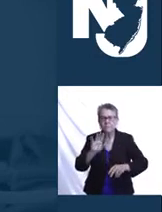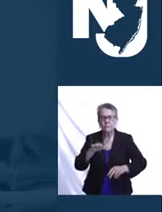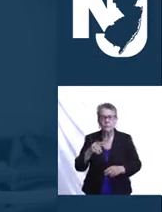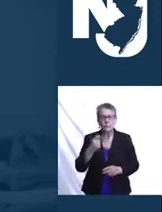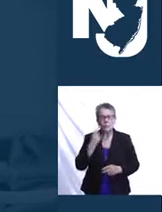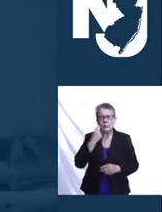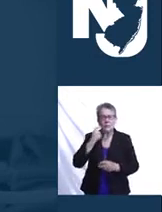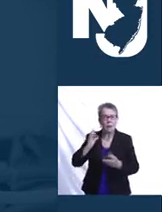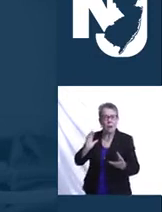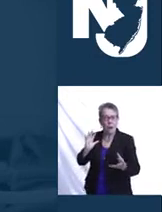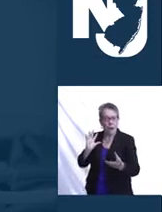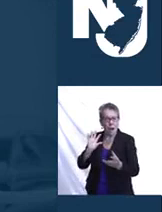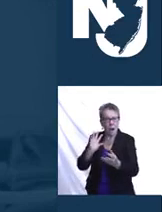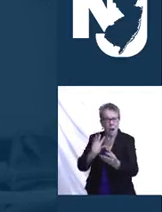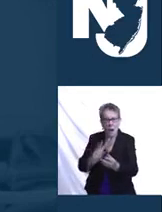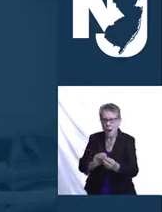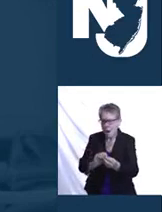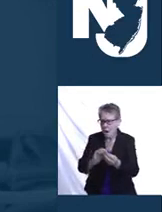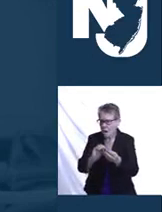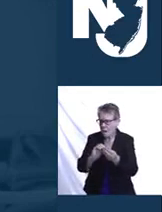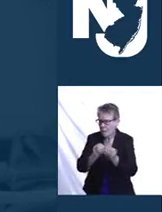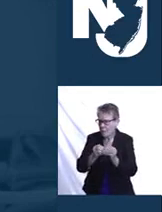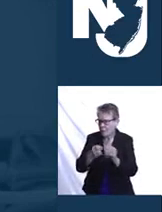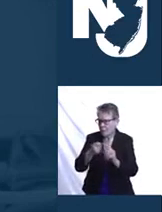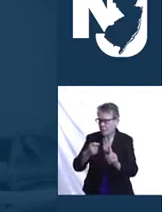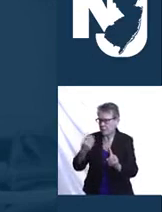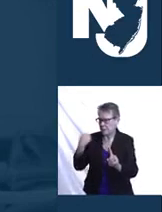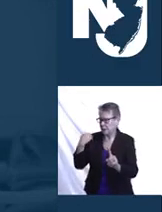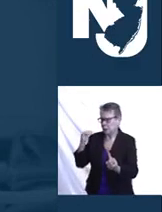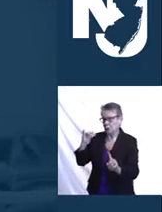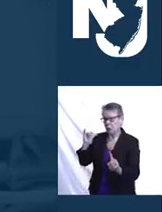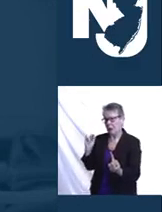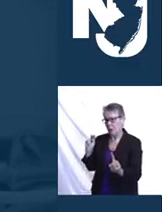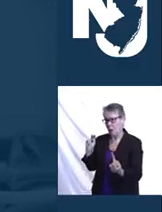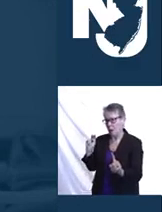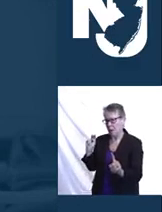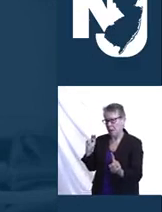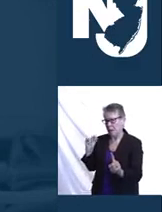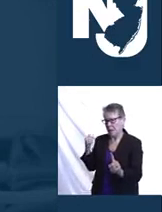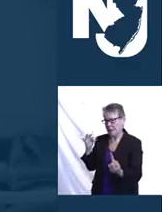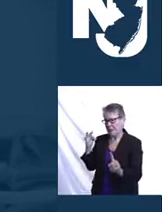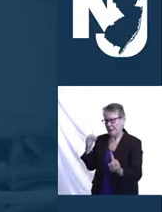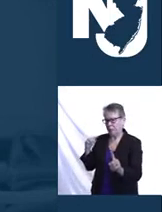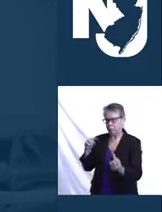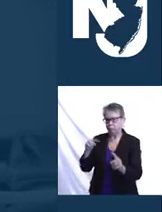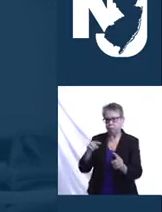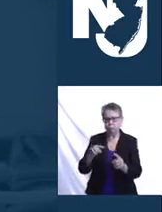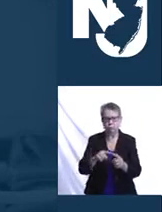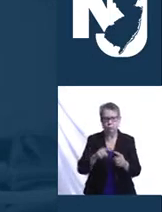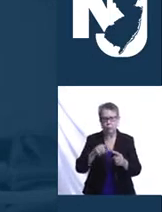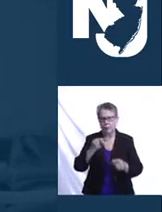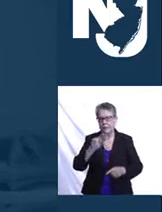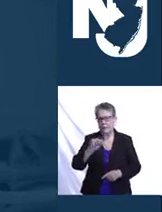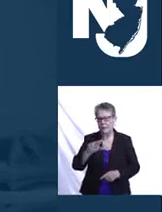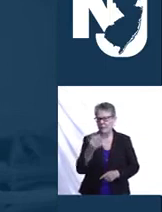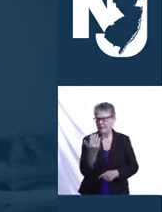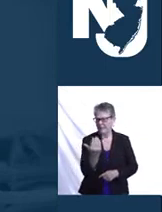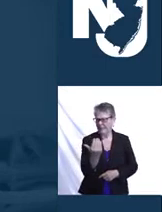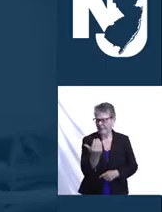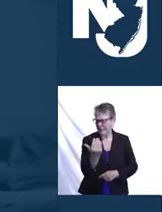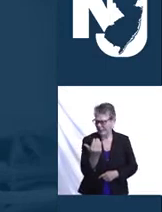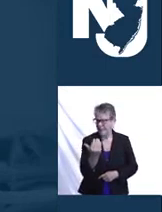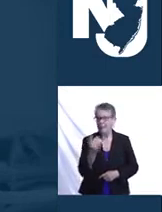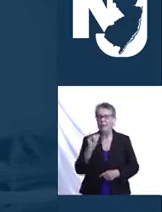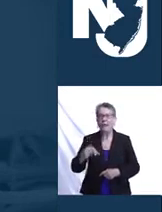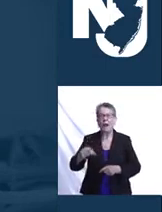to mid-January, and not only are those who are fully vaccinated showing strong resistance to the virus, their odds of a